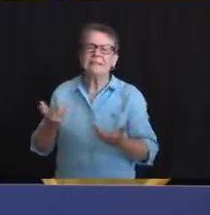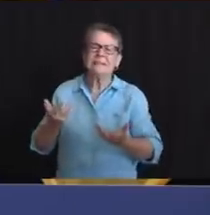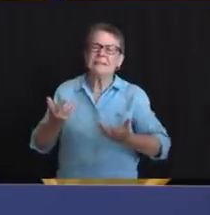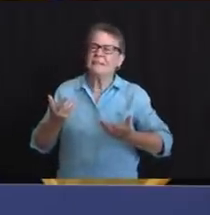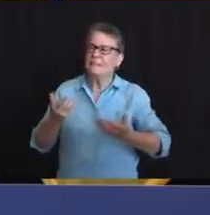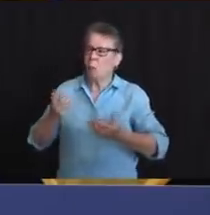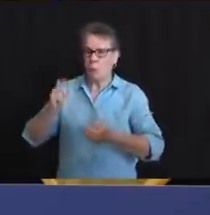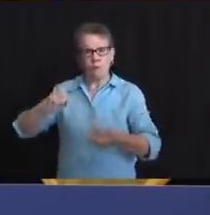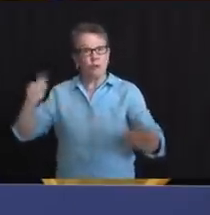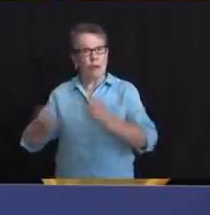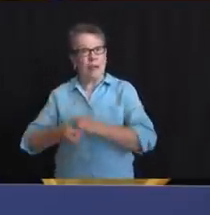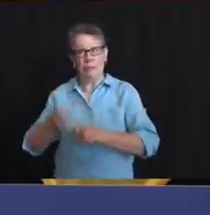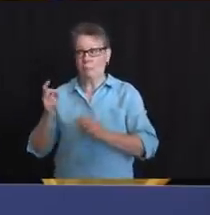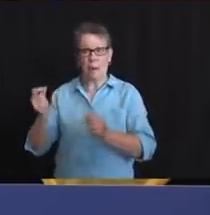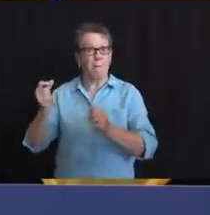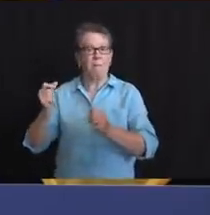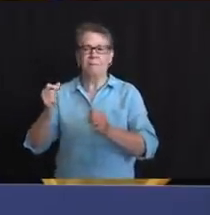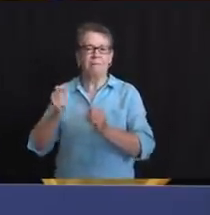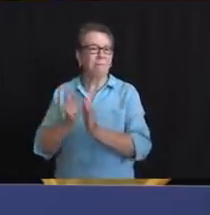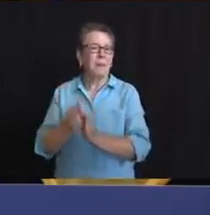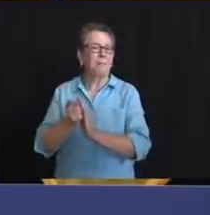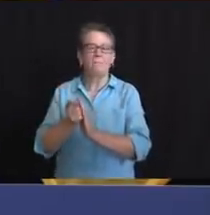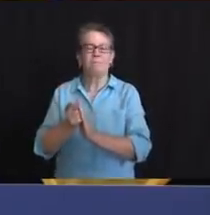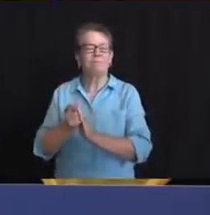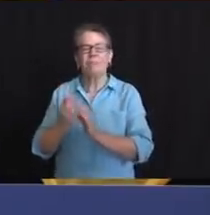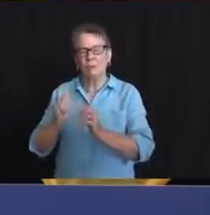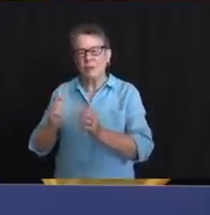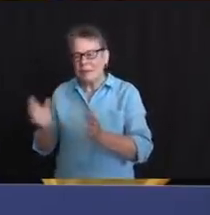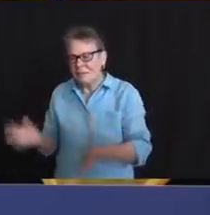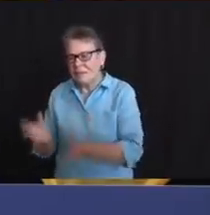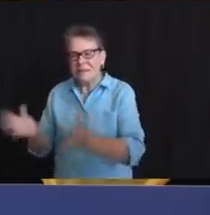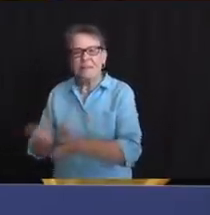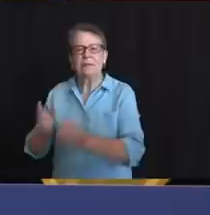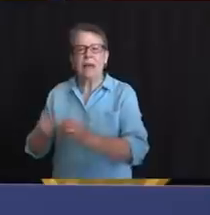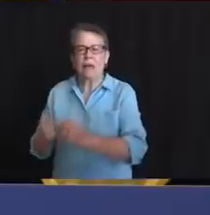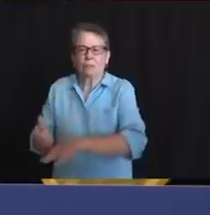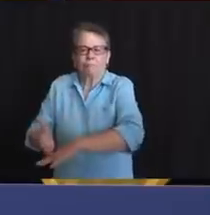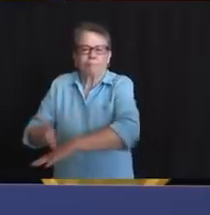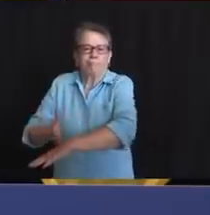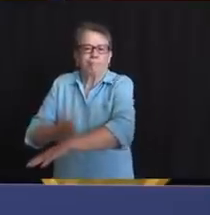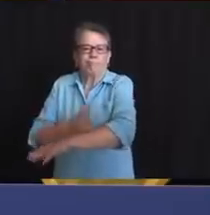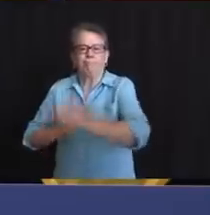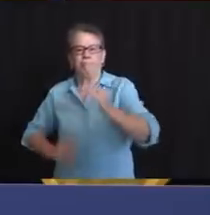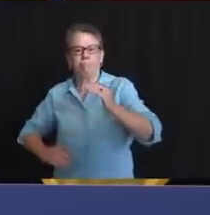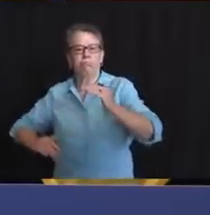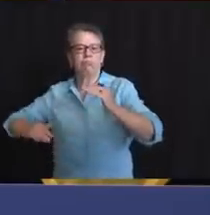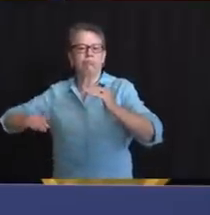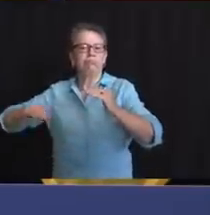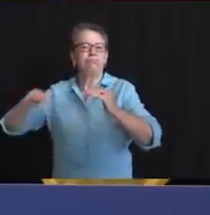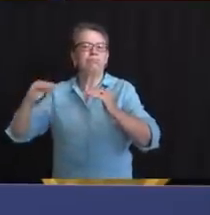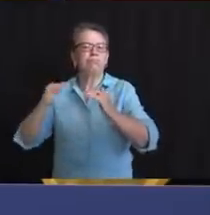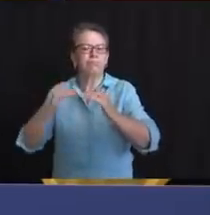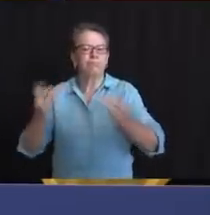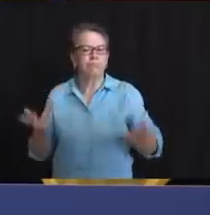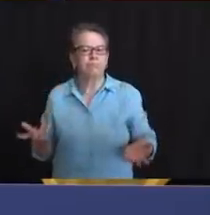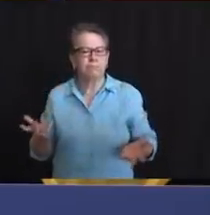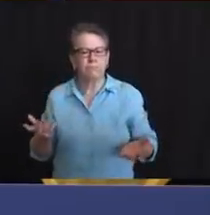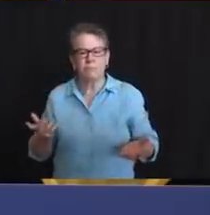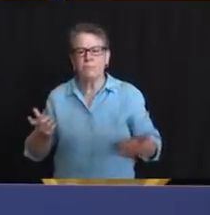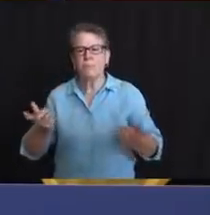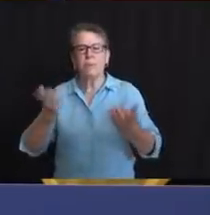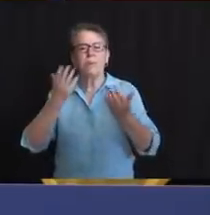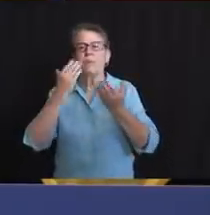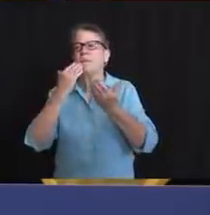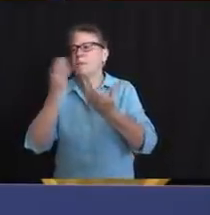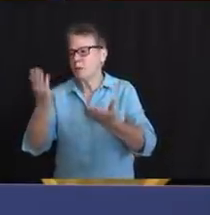some cases, again, build up for centuries of inequities. Thank you. Catherine, is that you? Nice to see you. Can we go to you, and then we'll go to Brent and